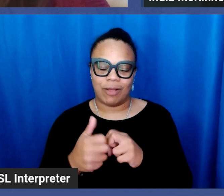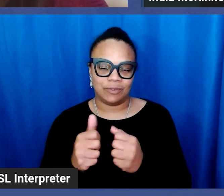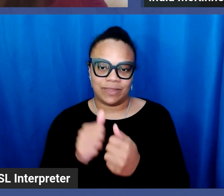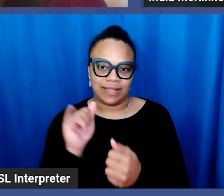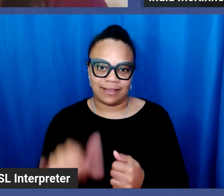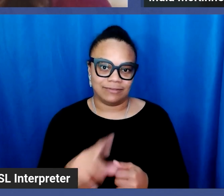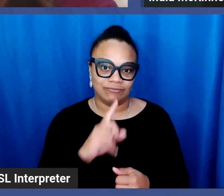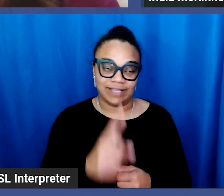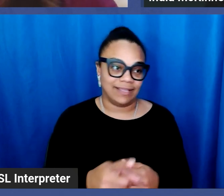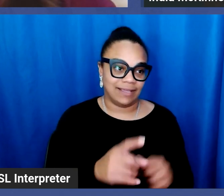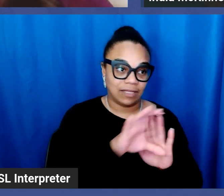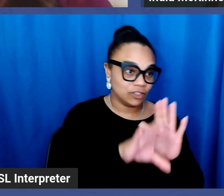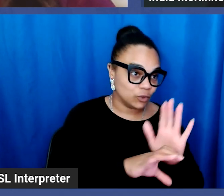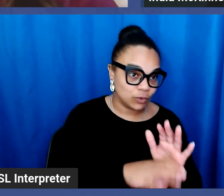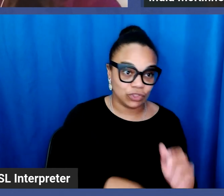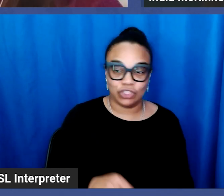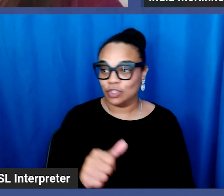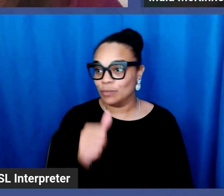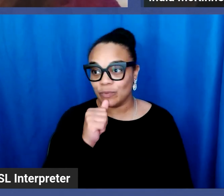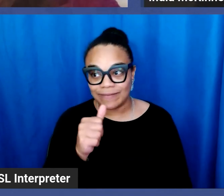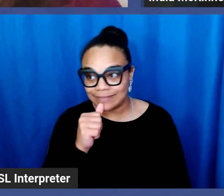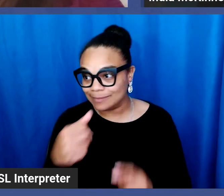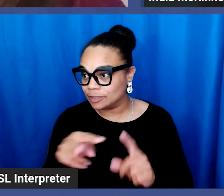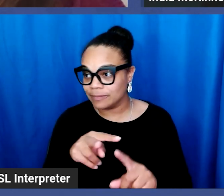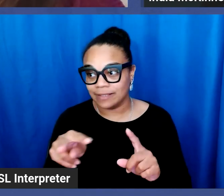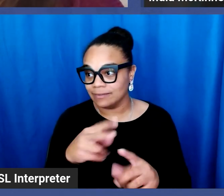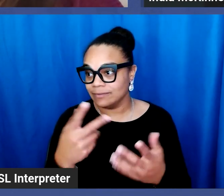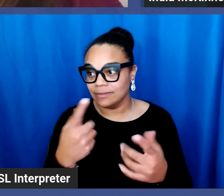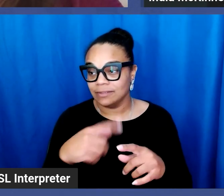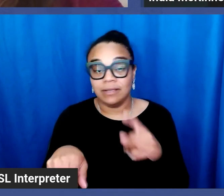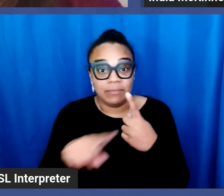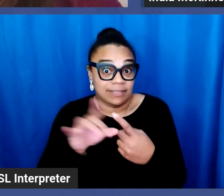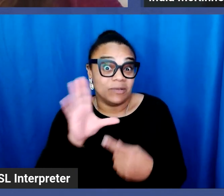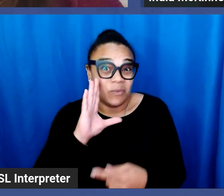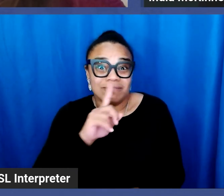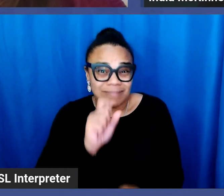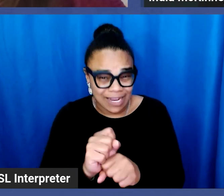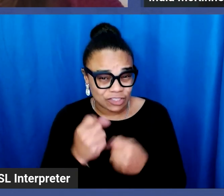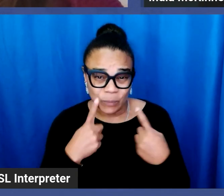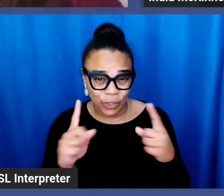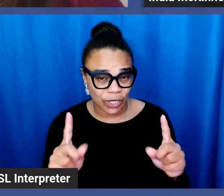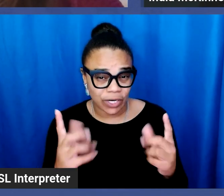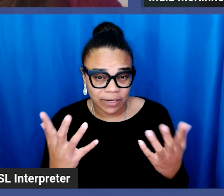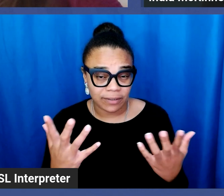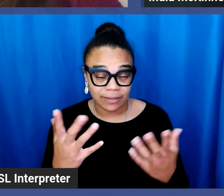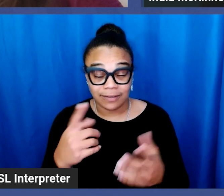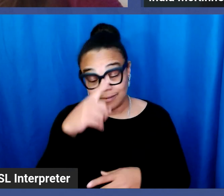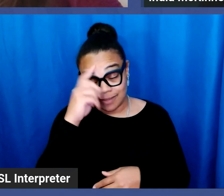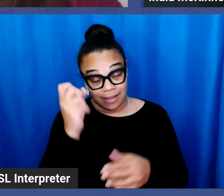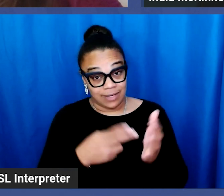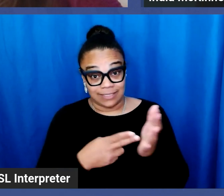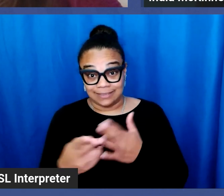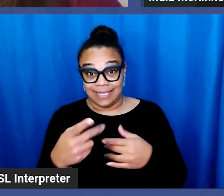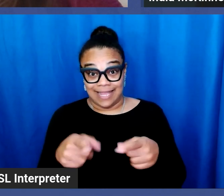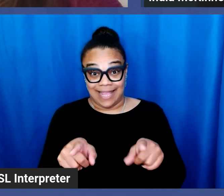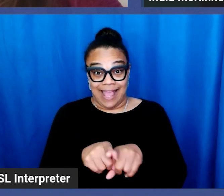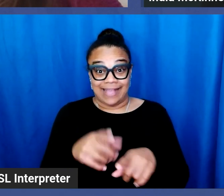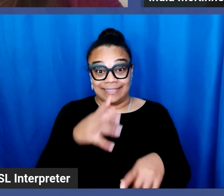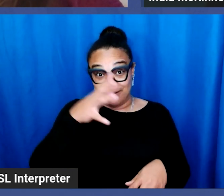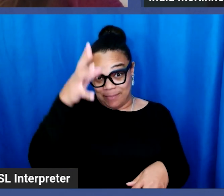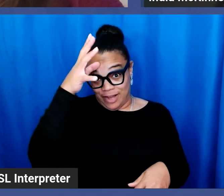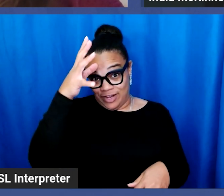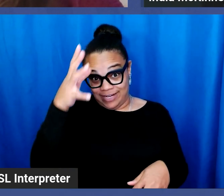from a privacy perspective, and then also the will it actually work perspective. Because let me tell you, as a parent of a